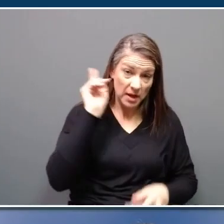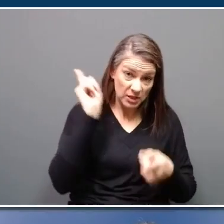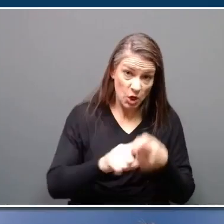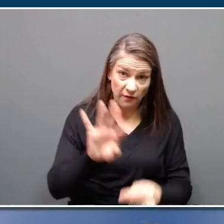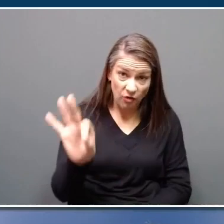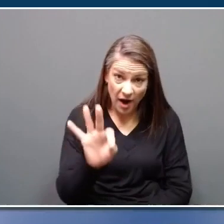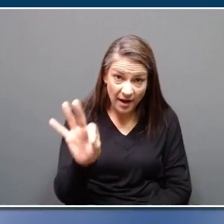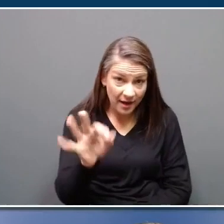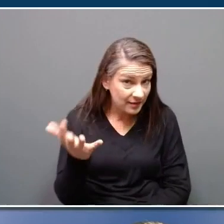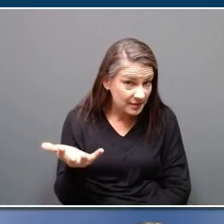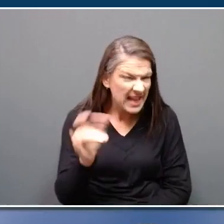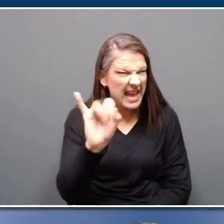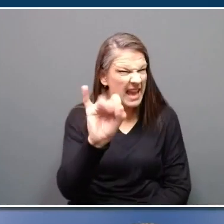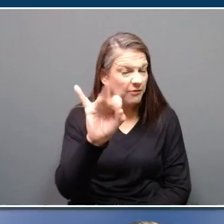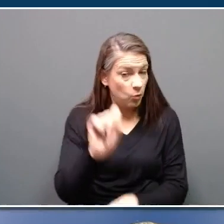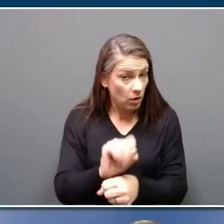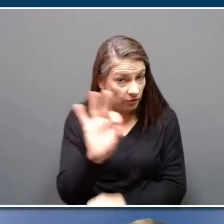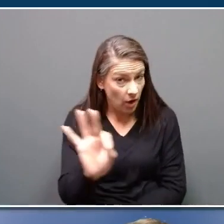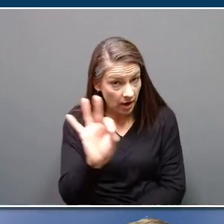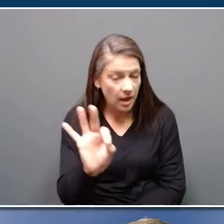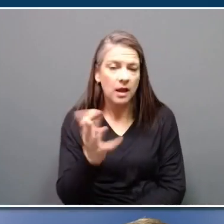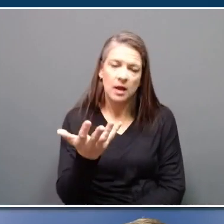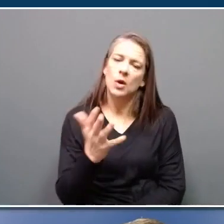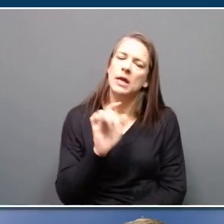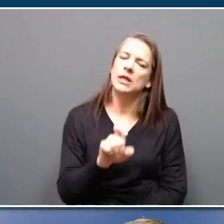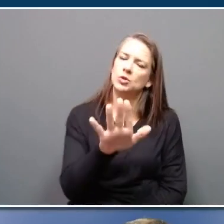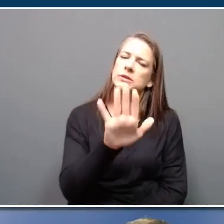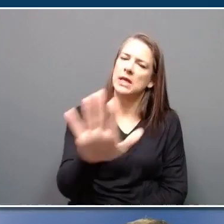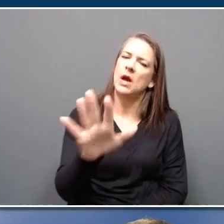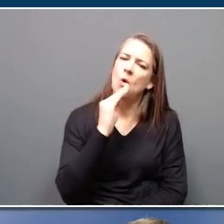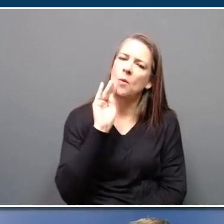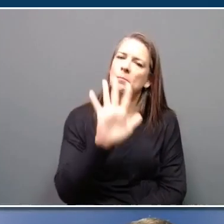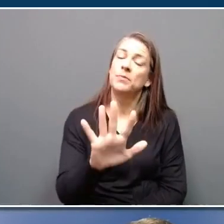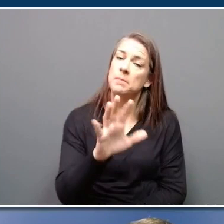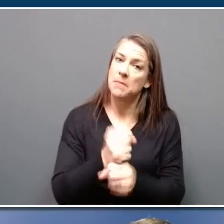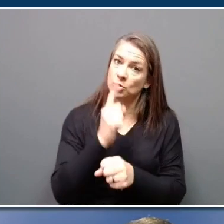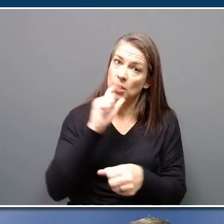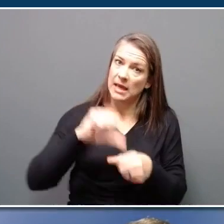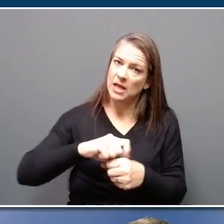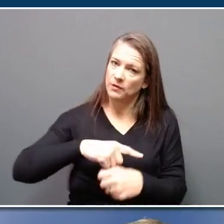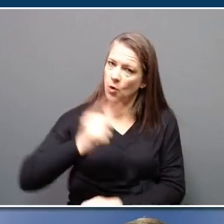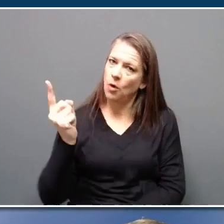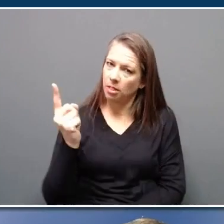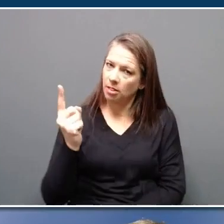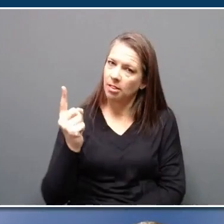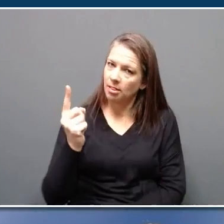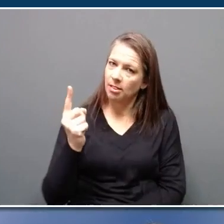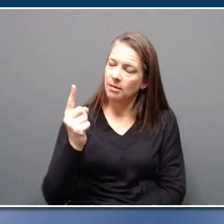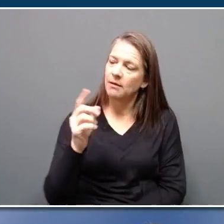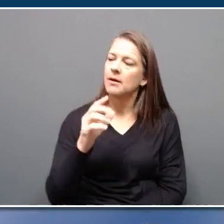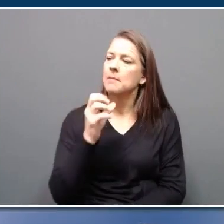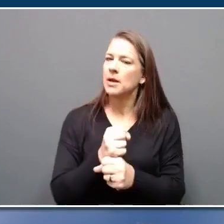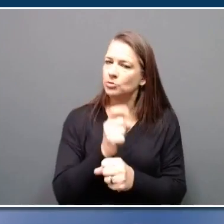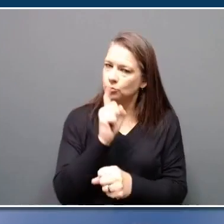going to have work on Friday, then we need you to do that. Get a full tank of gas on your way home if it's not bad. Make sure you have